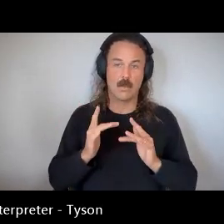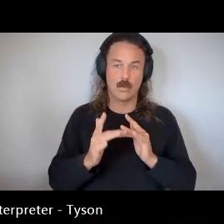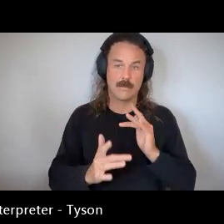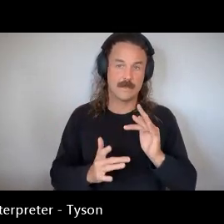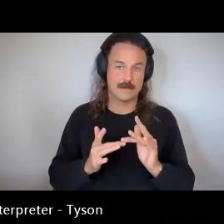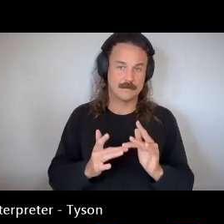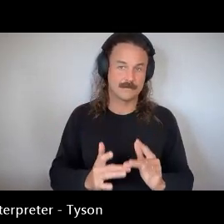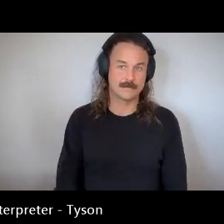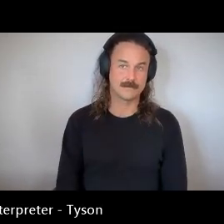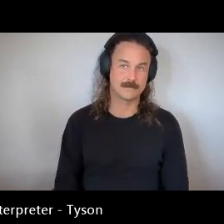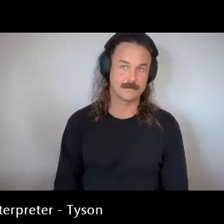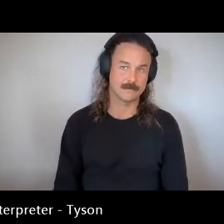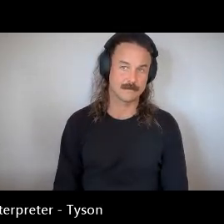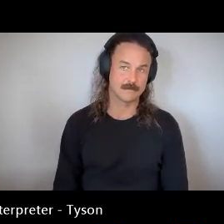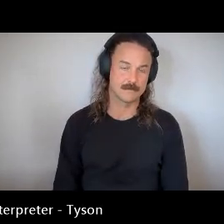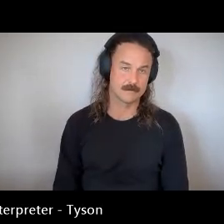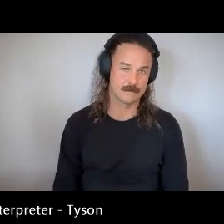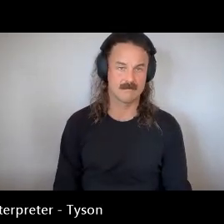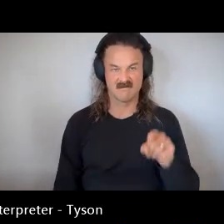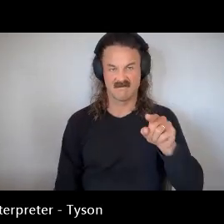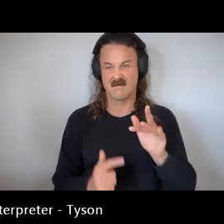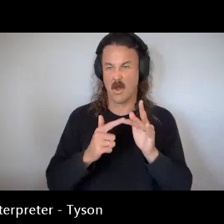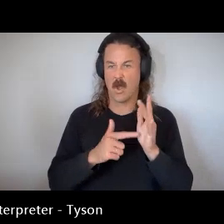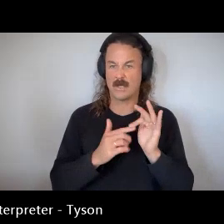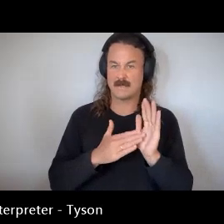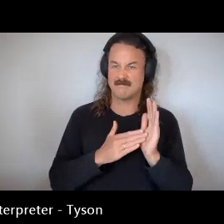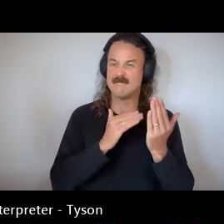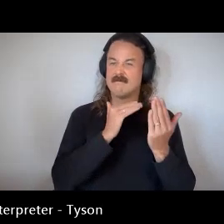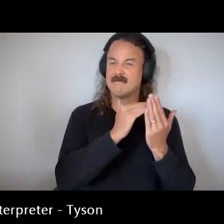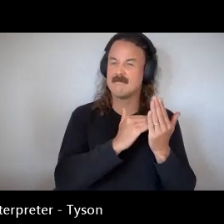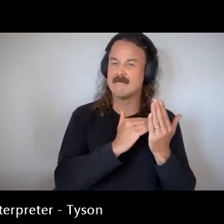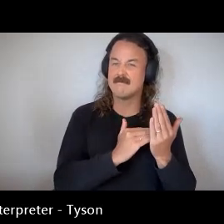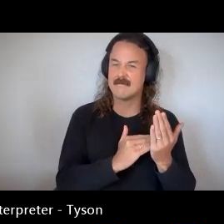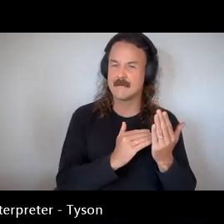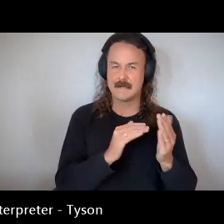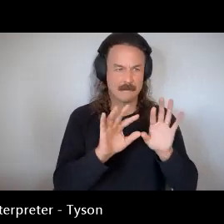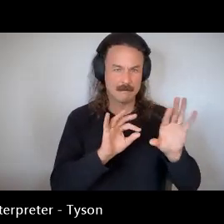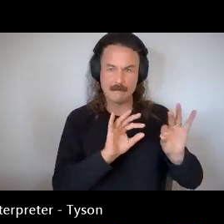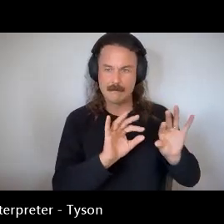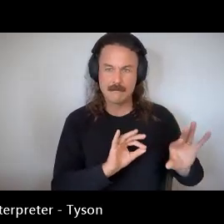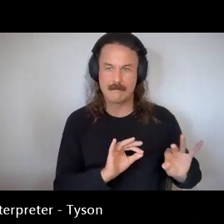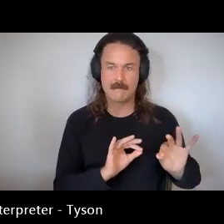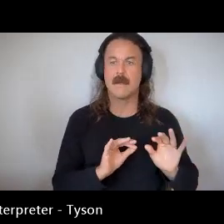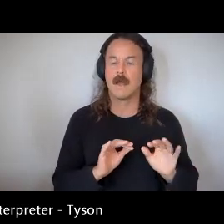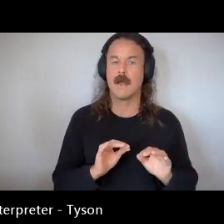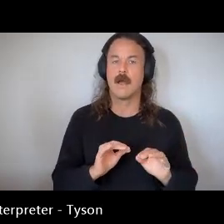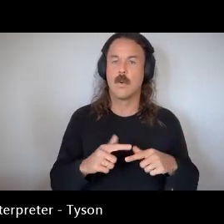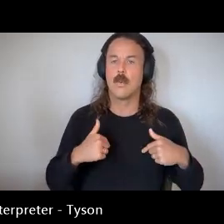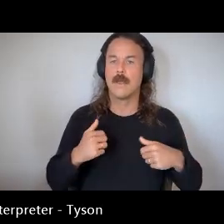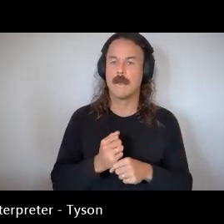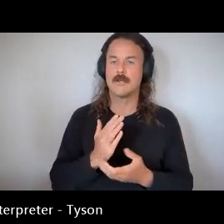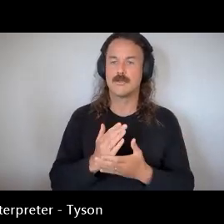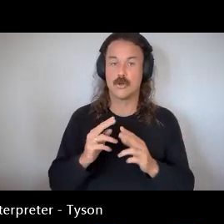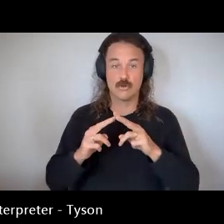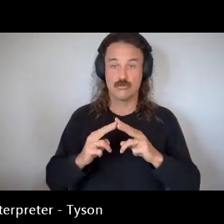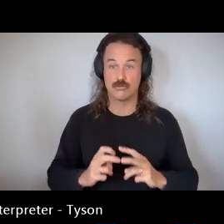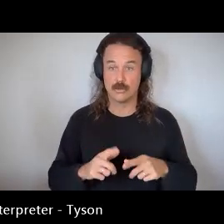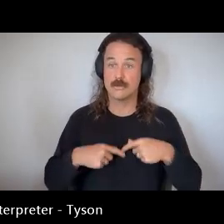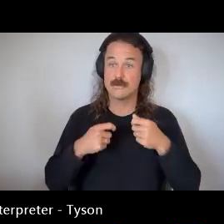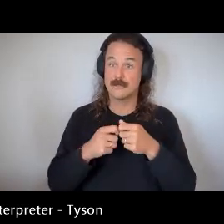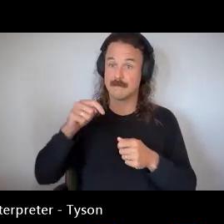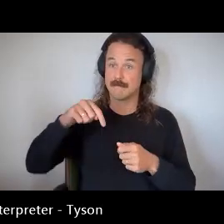So this item development phase, we really made sure that we had a research team that included people with